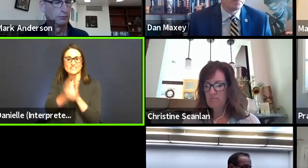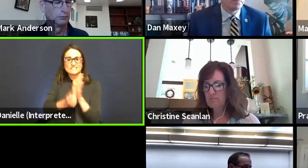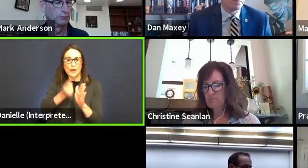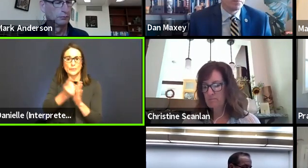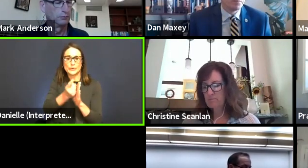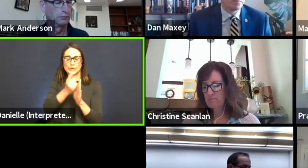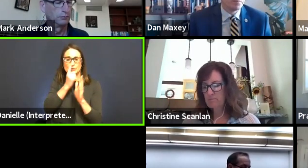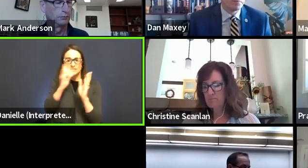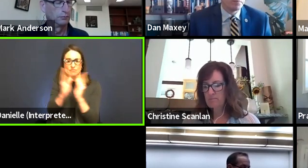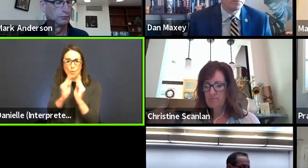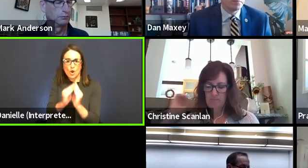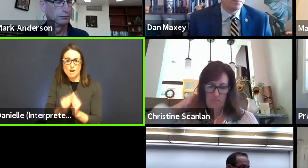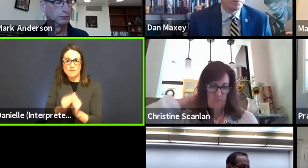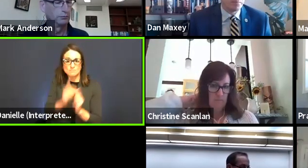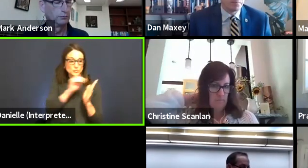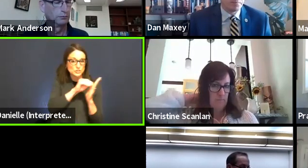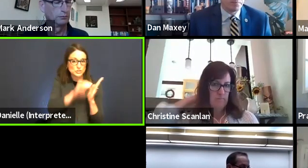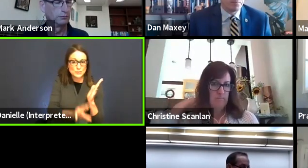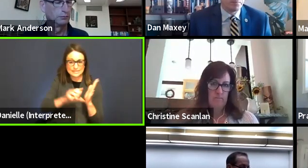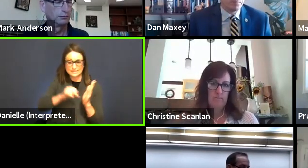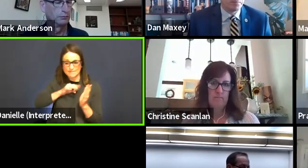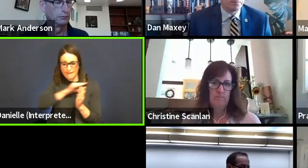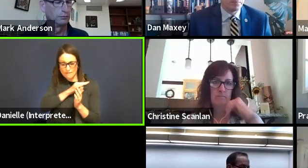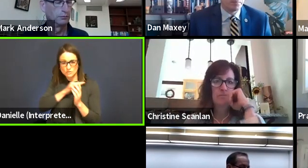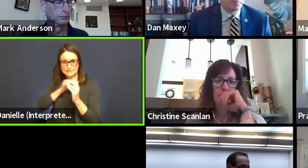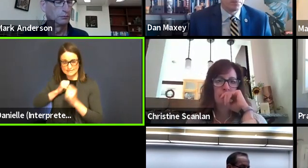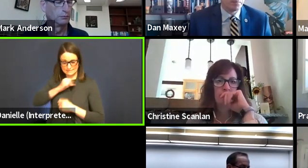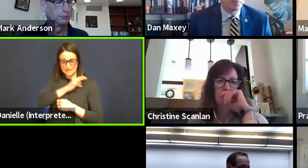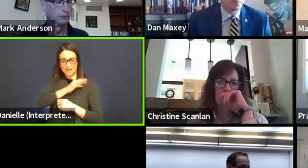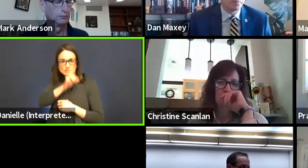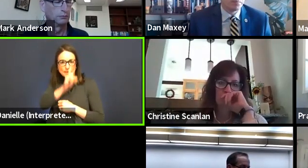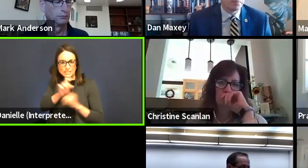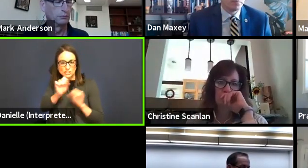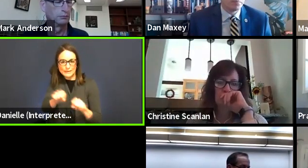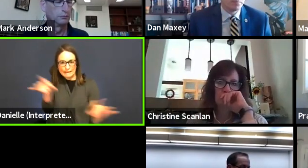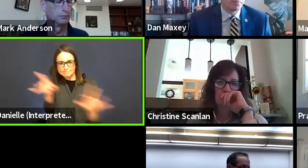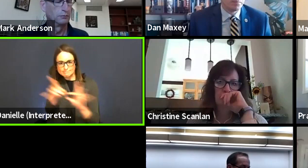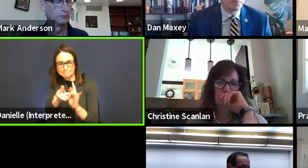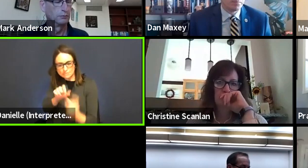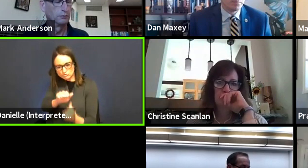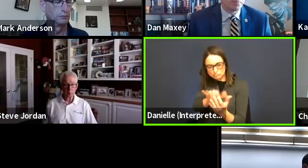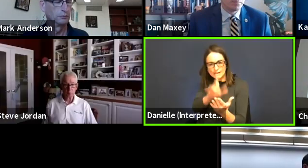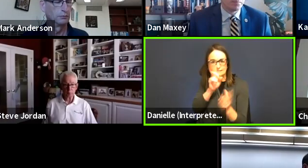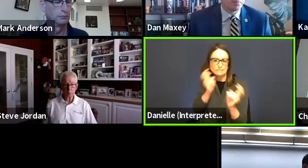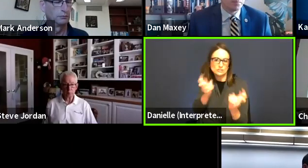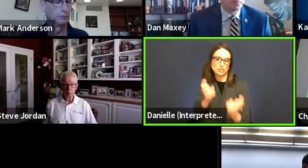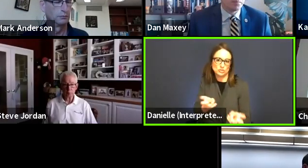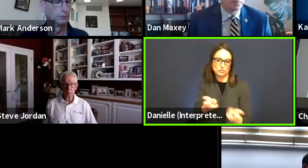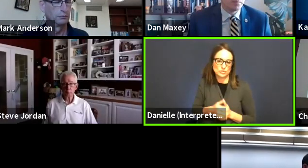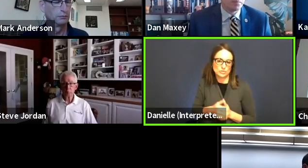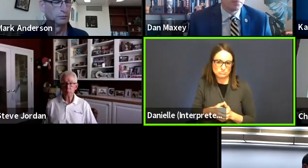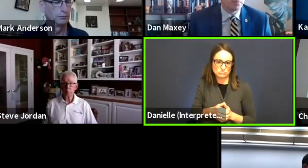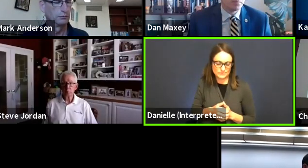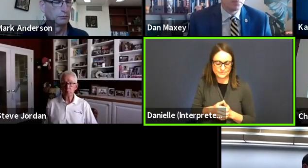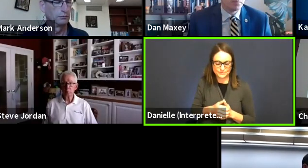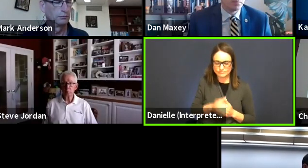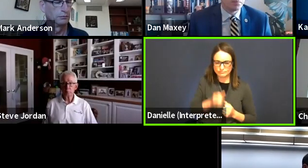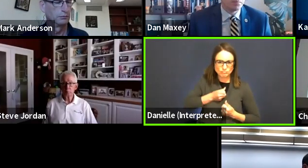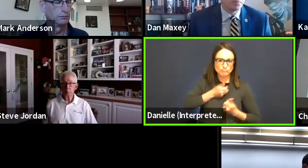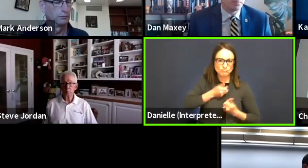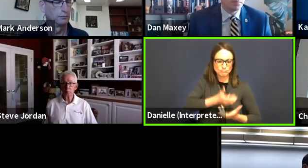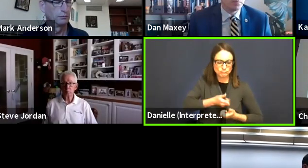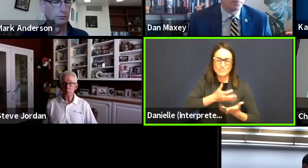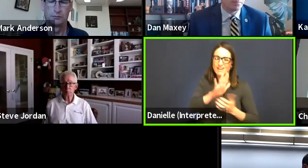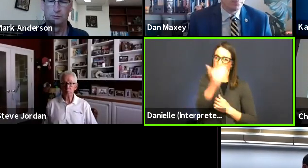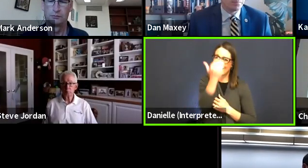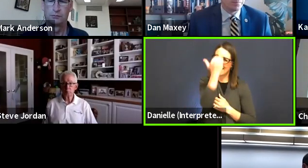students, faculty, and staff to stay connected and address issues with what's on their minds. I know that we did not always pull